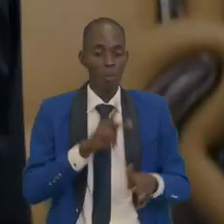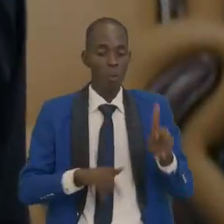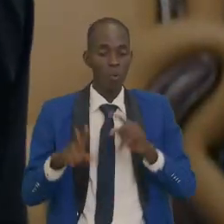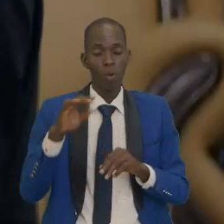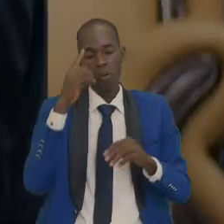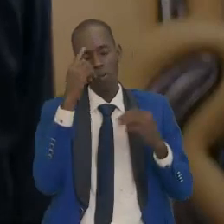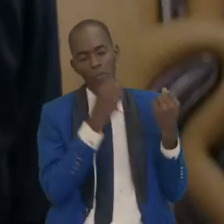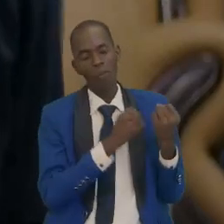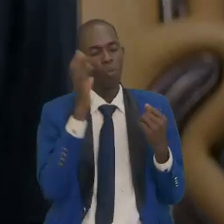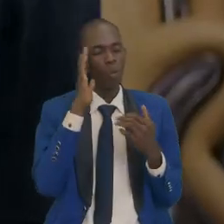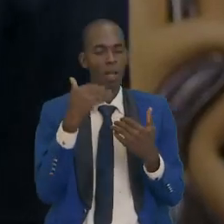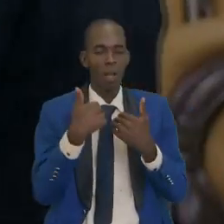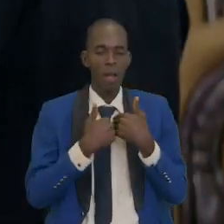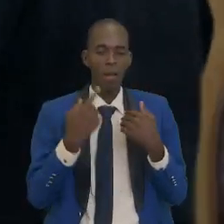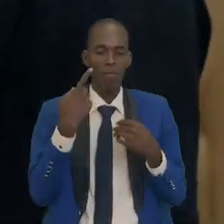say